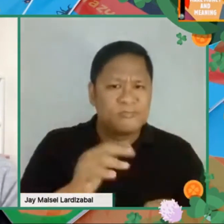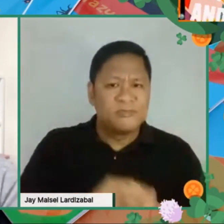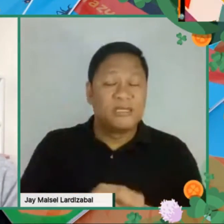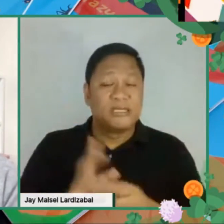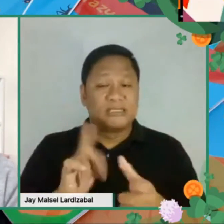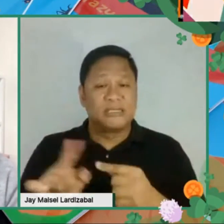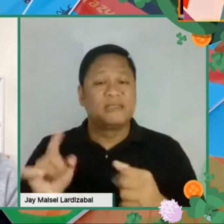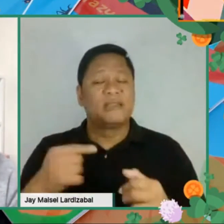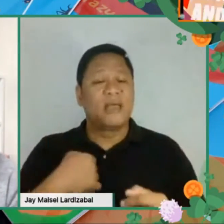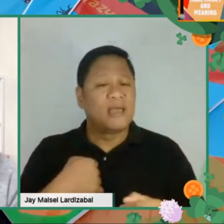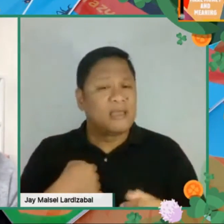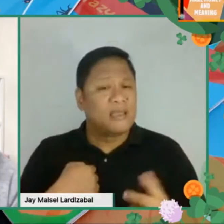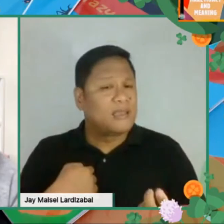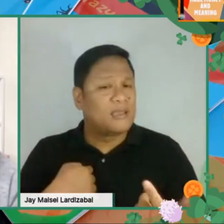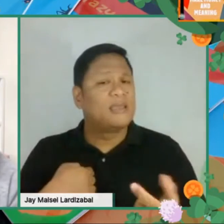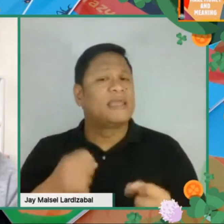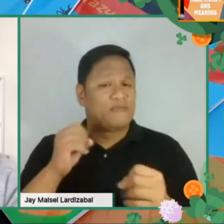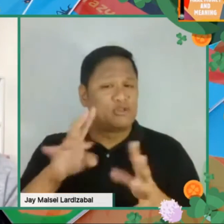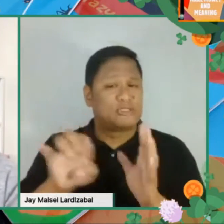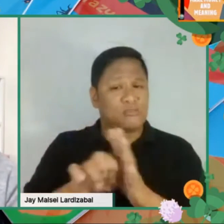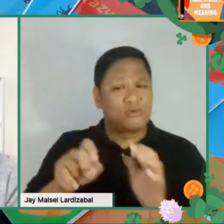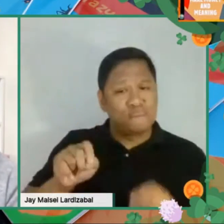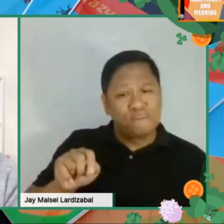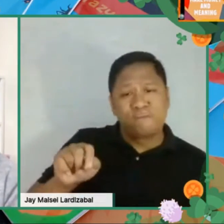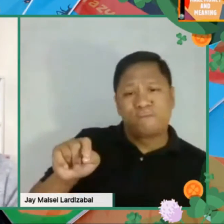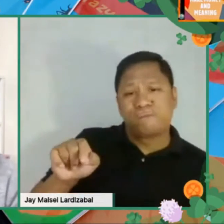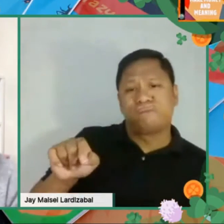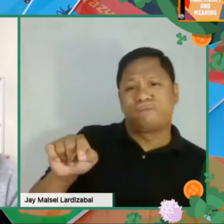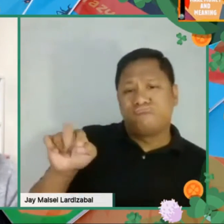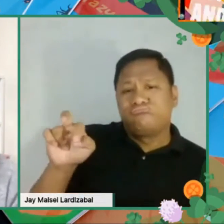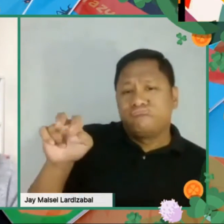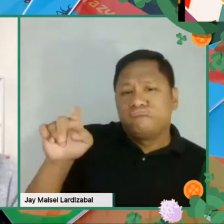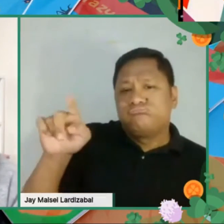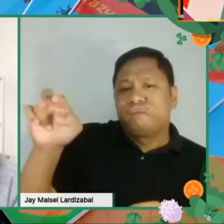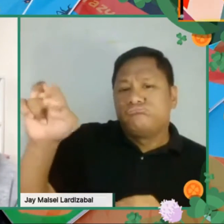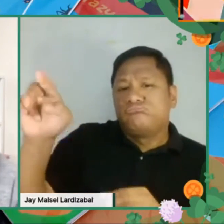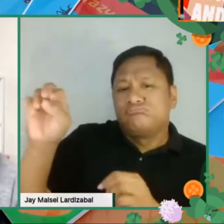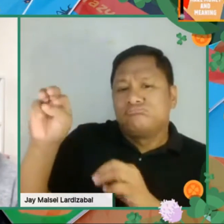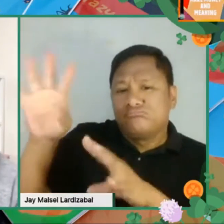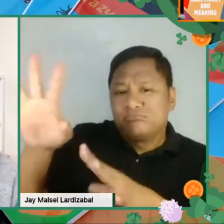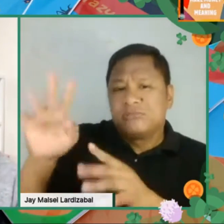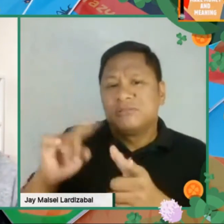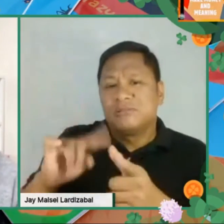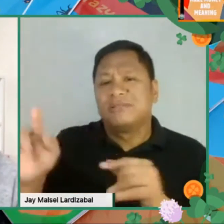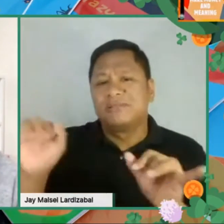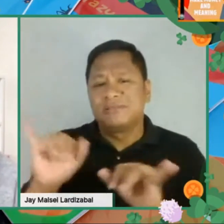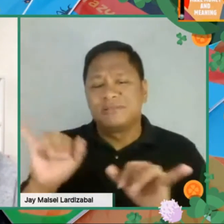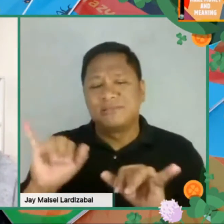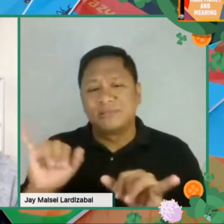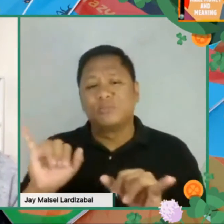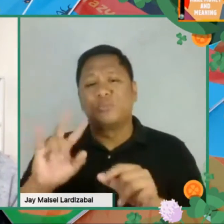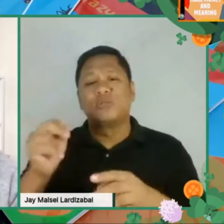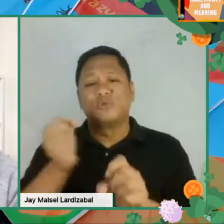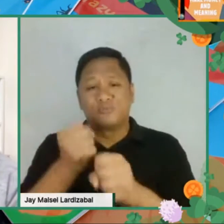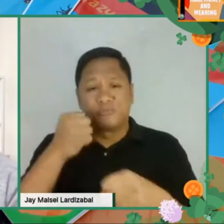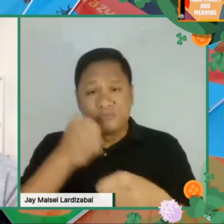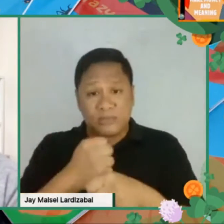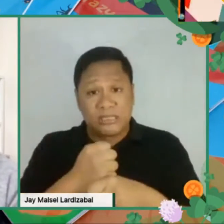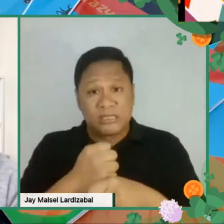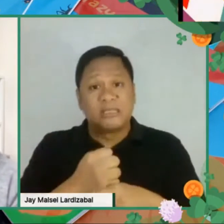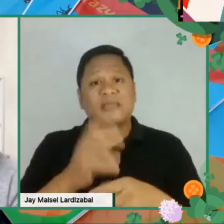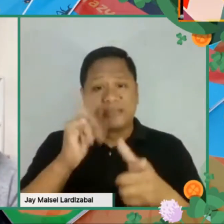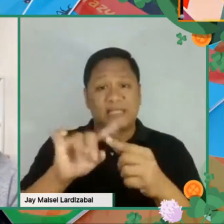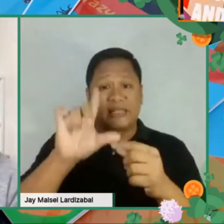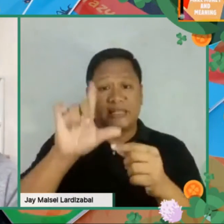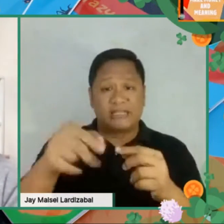yung pag-climb mo nung mountain, na-produce mo na yung book, you hold the physical copy, another mountain is the